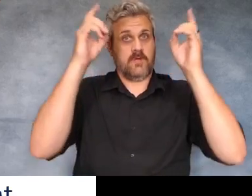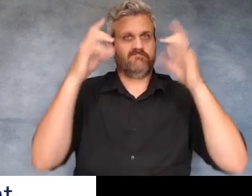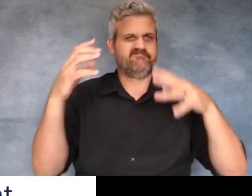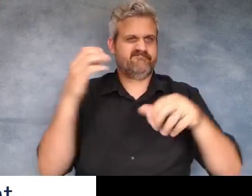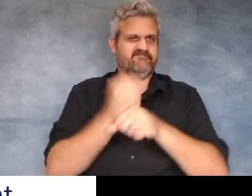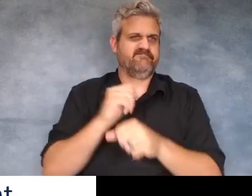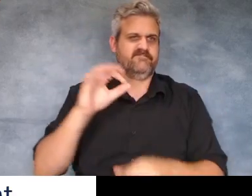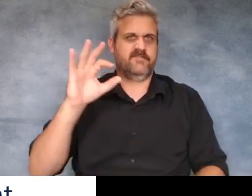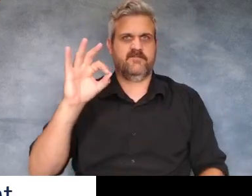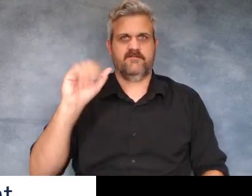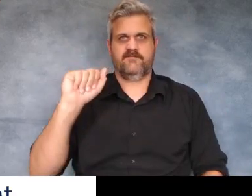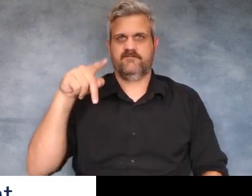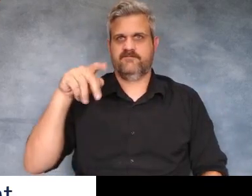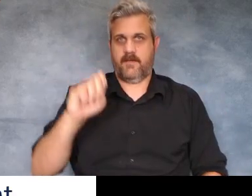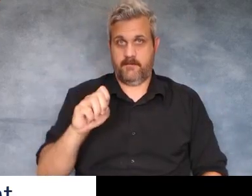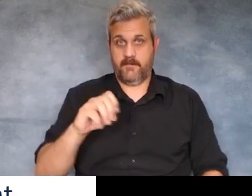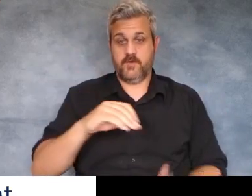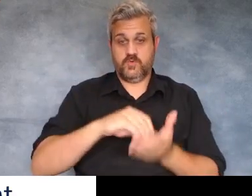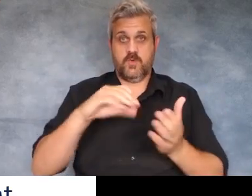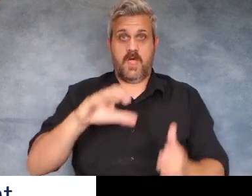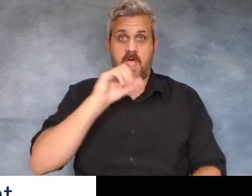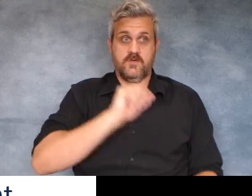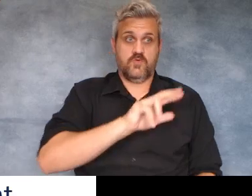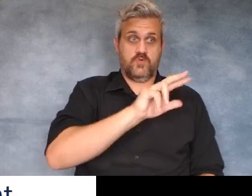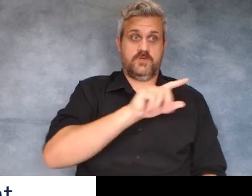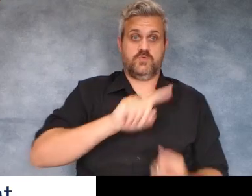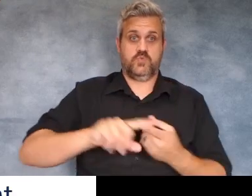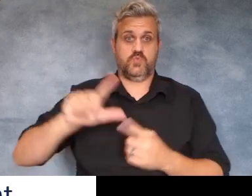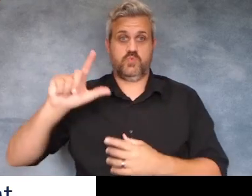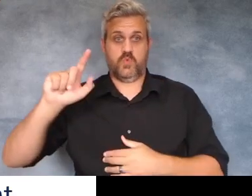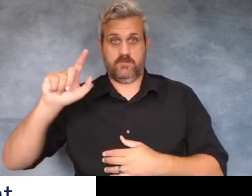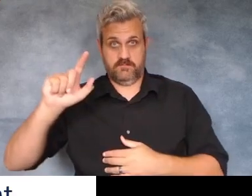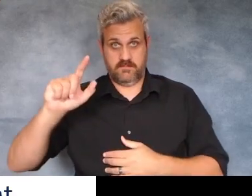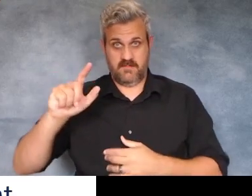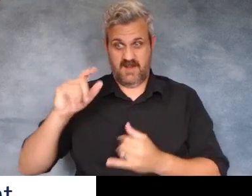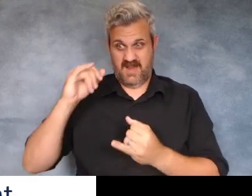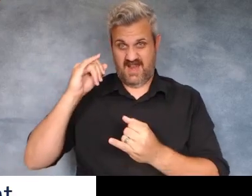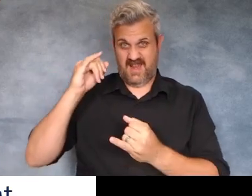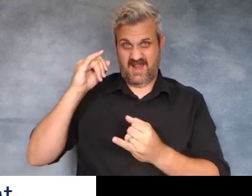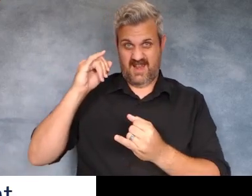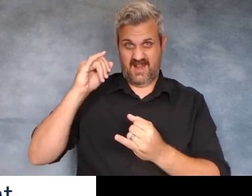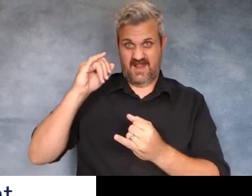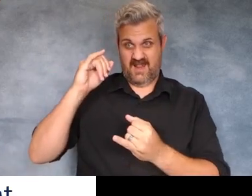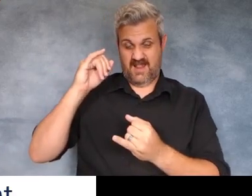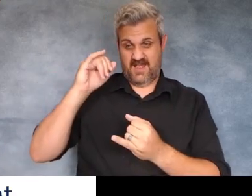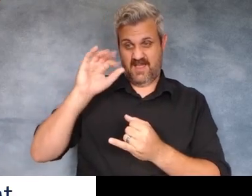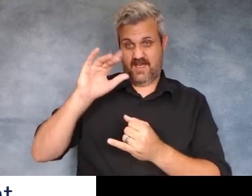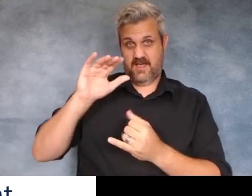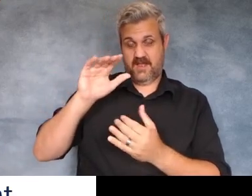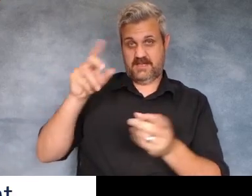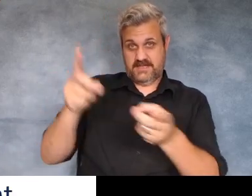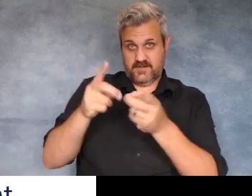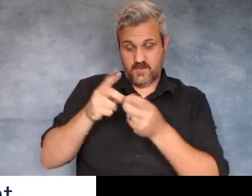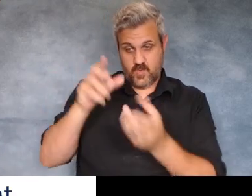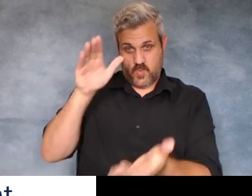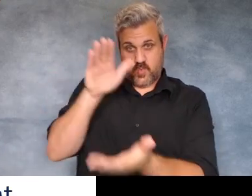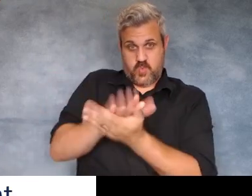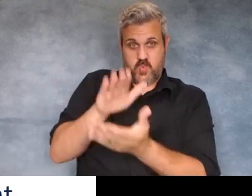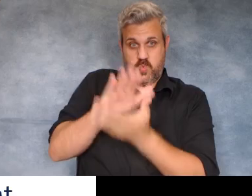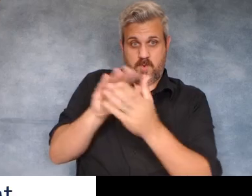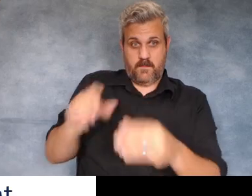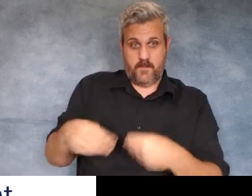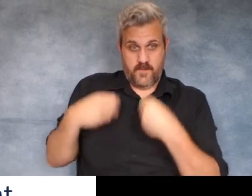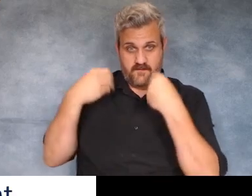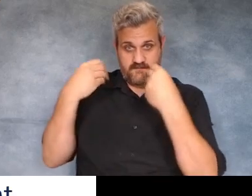to students ages 3 to 21. The last day a district or school is required to provide special education and